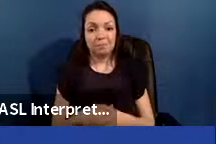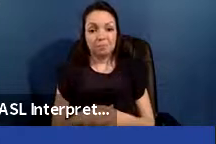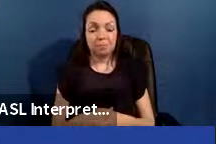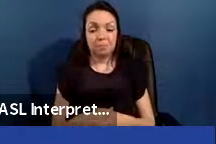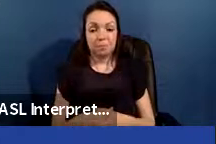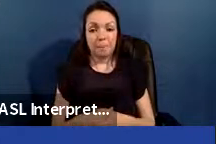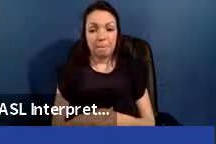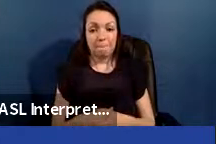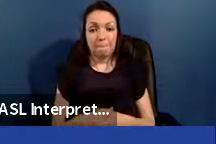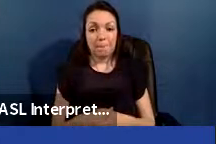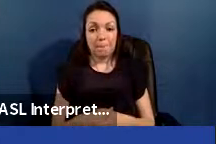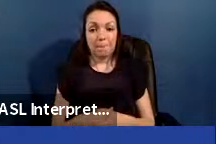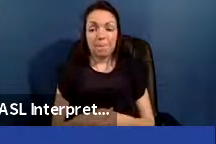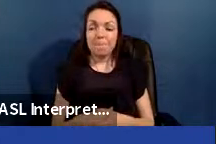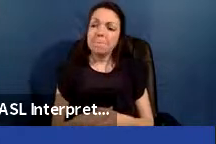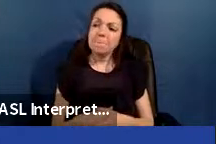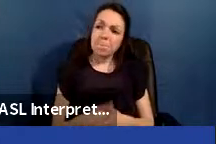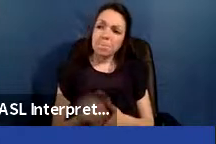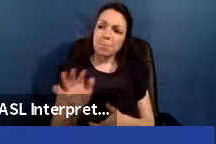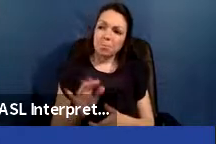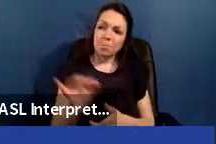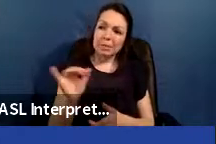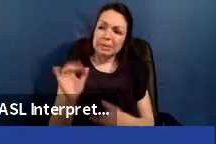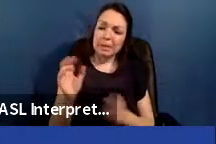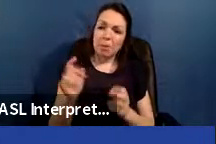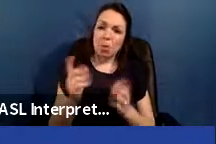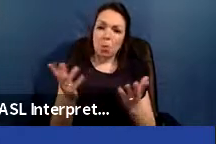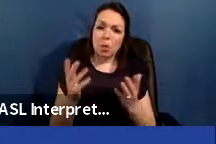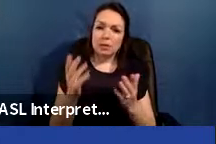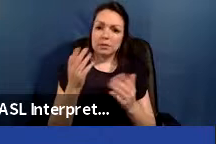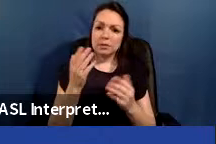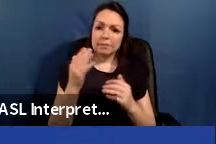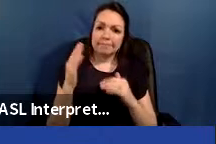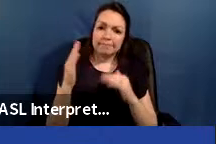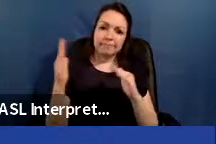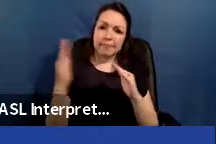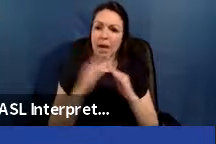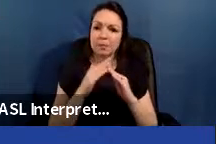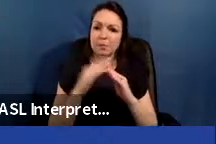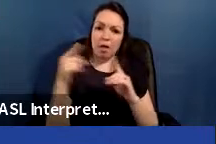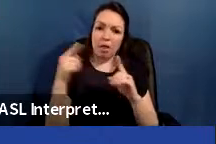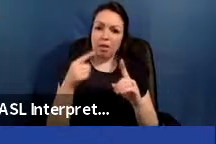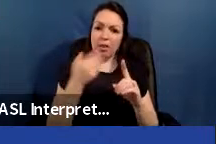So along those same lines, what's the optimal budget for the next 5 years?